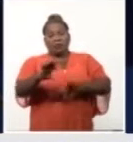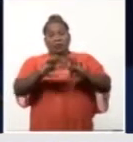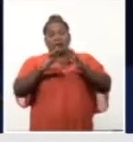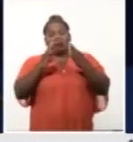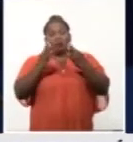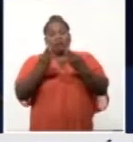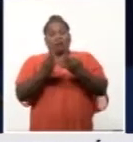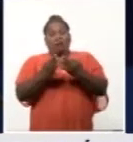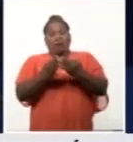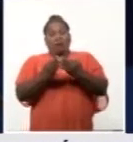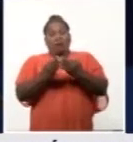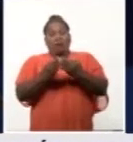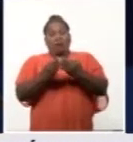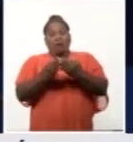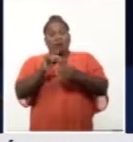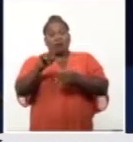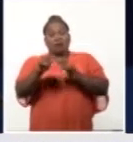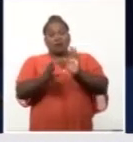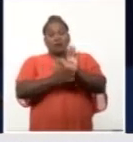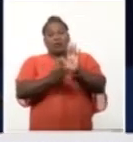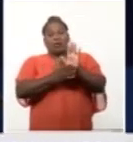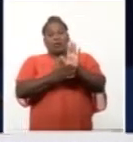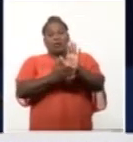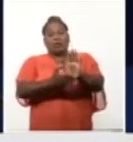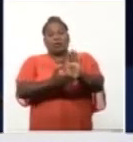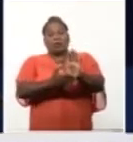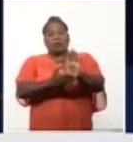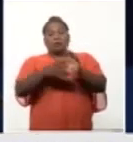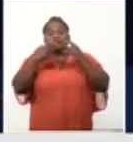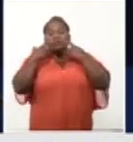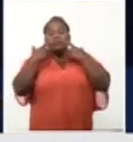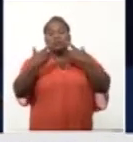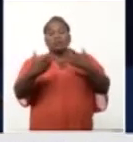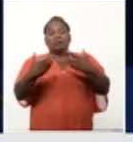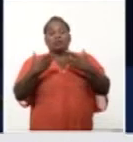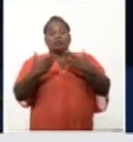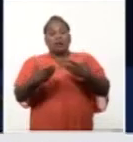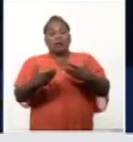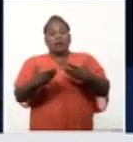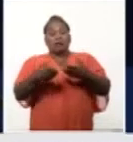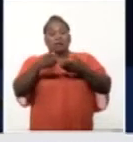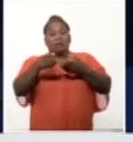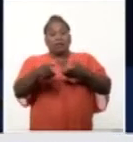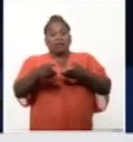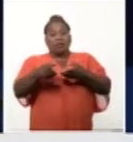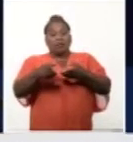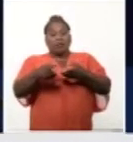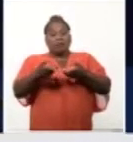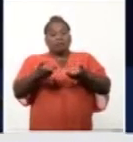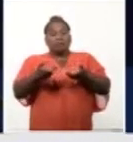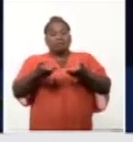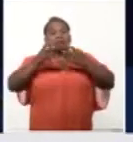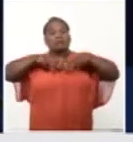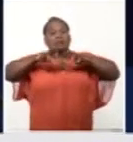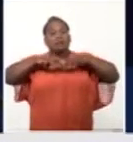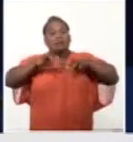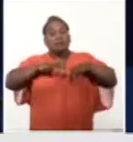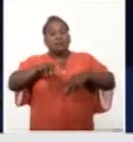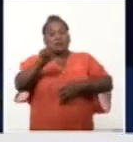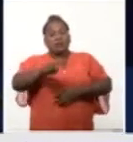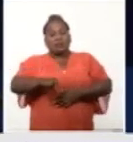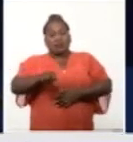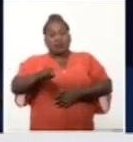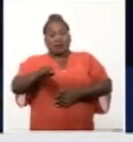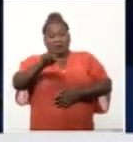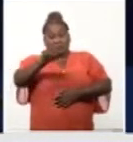begging for the permission from the relatives. This shows the importance of the study of